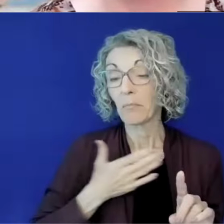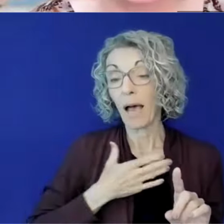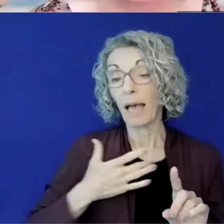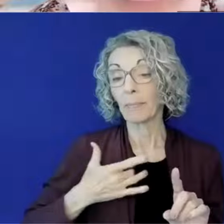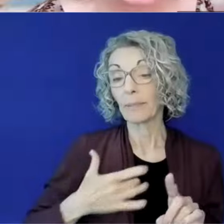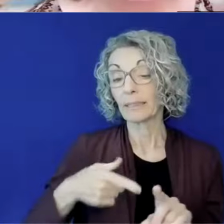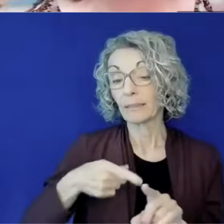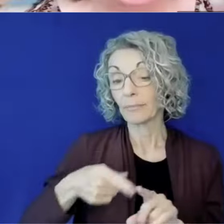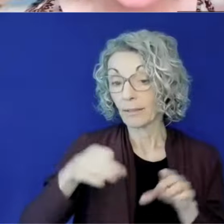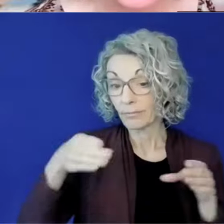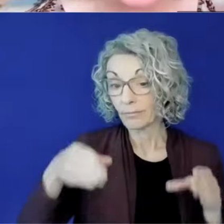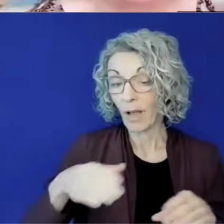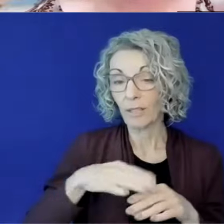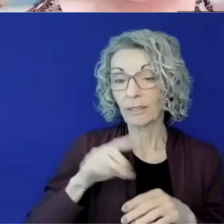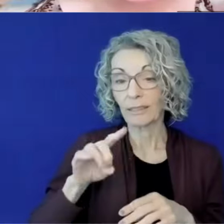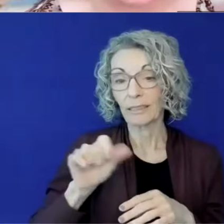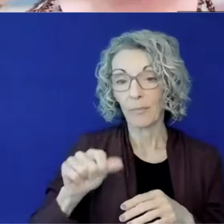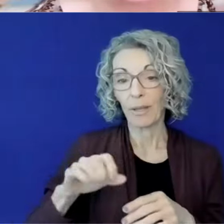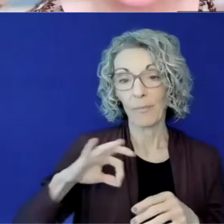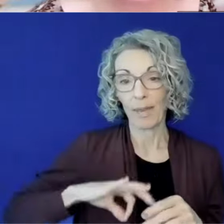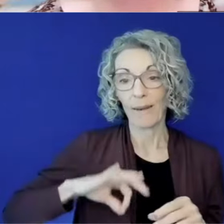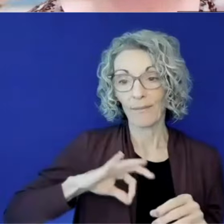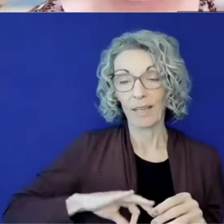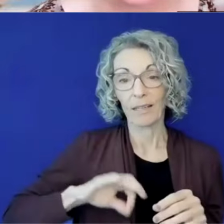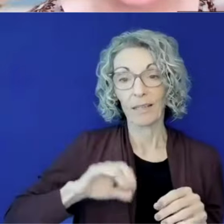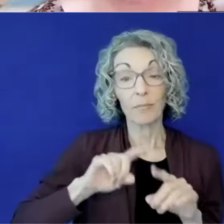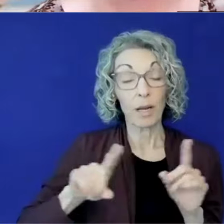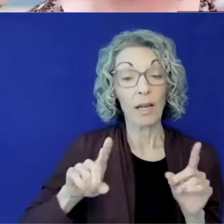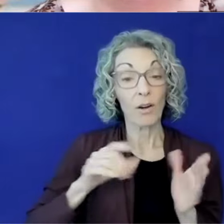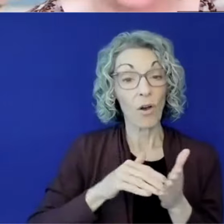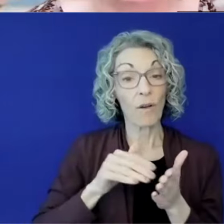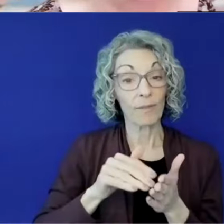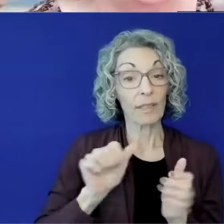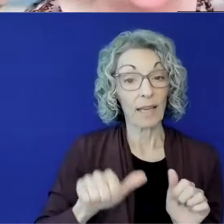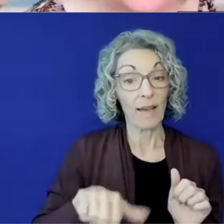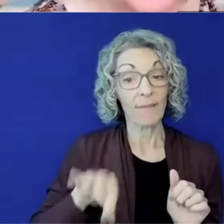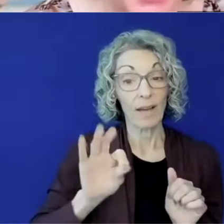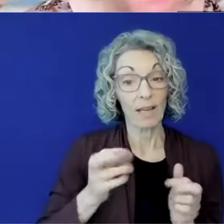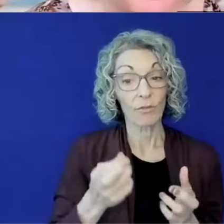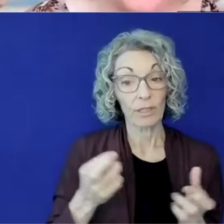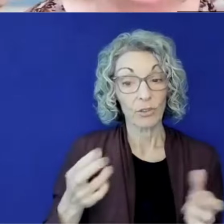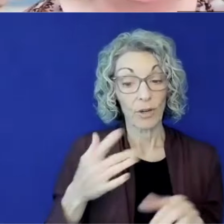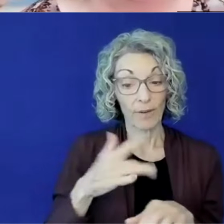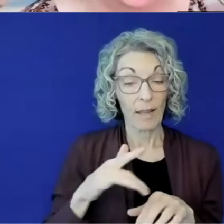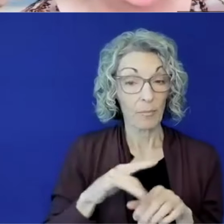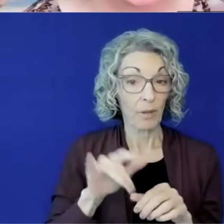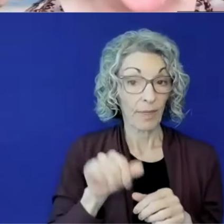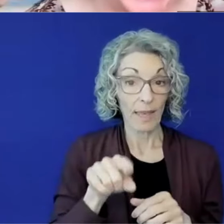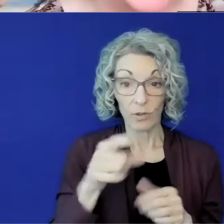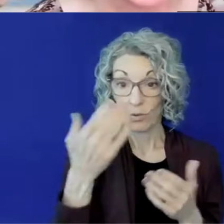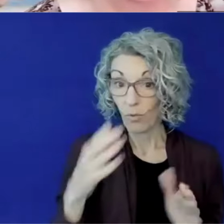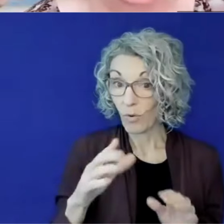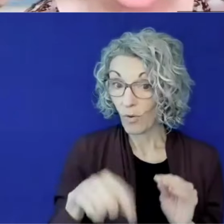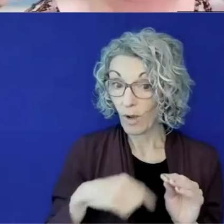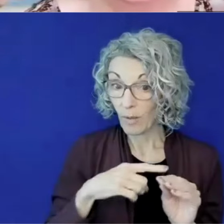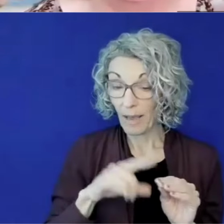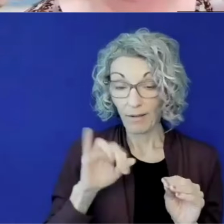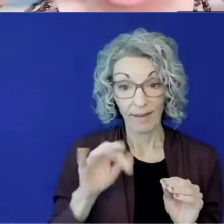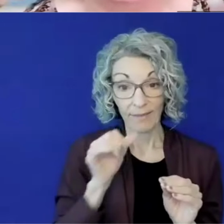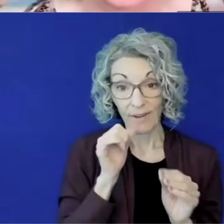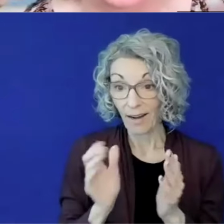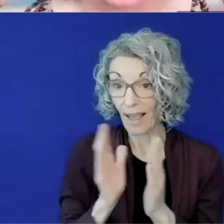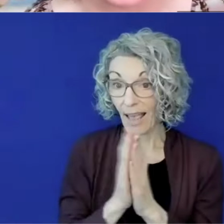benefits, imagine that. But there are oftentimes resources available that you wouldn't know about if you don't ask the